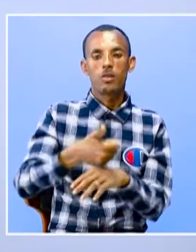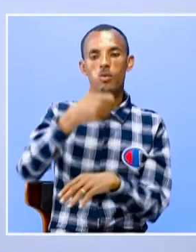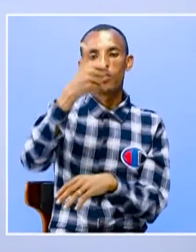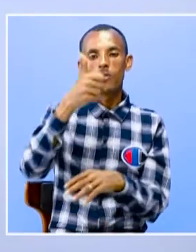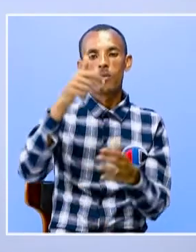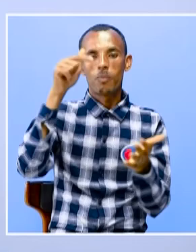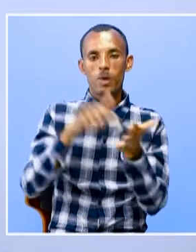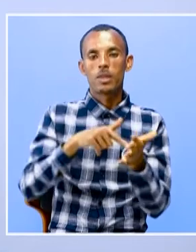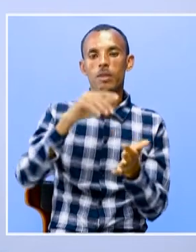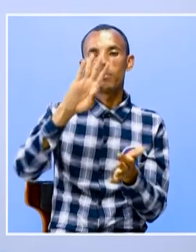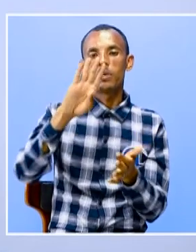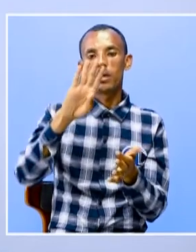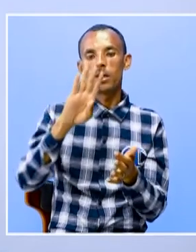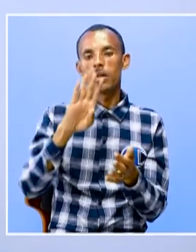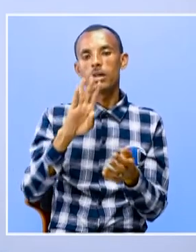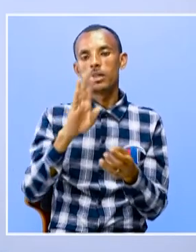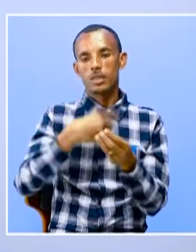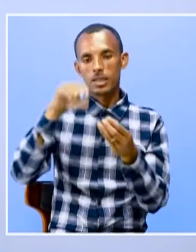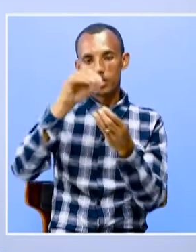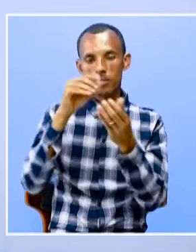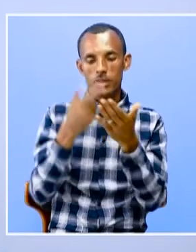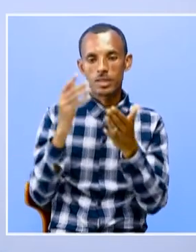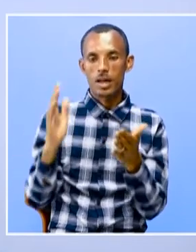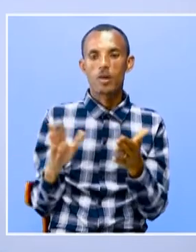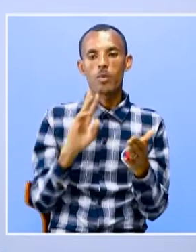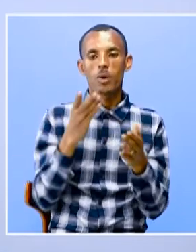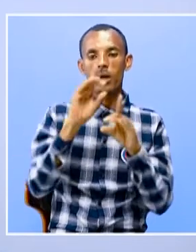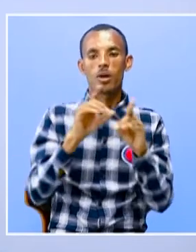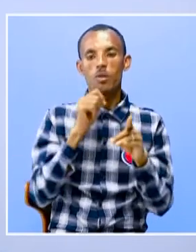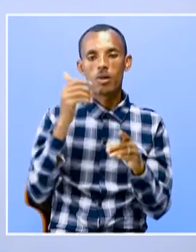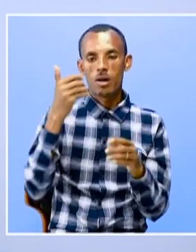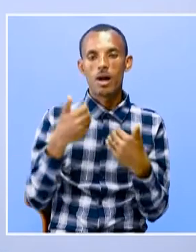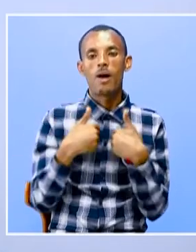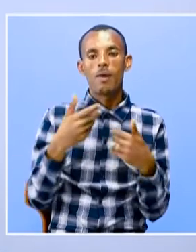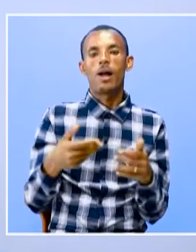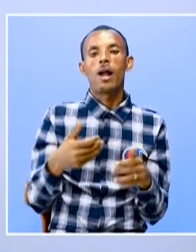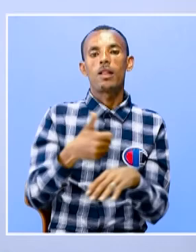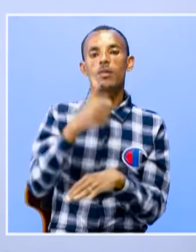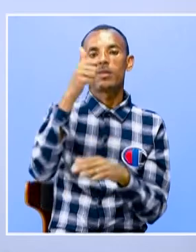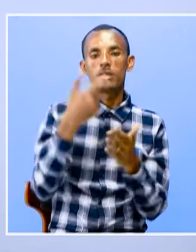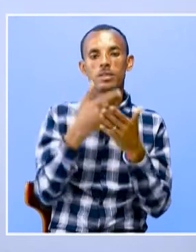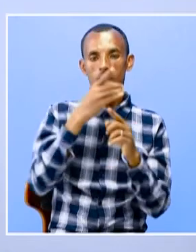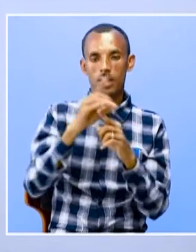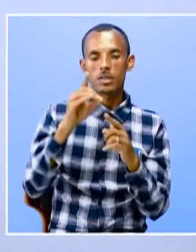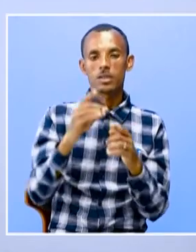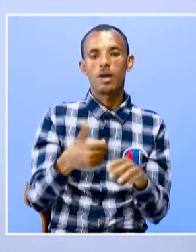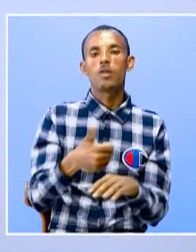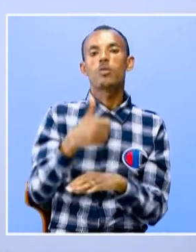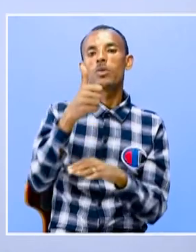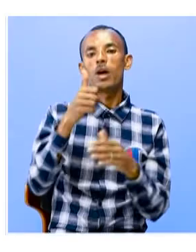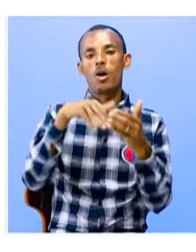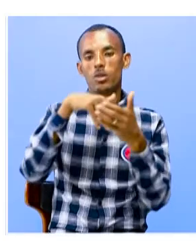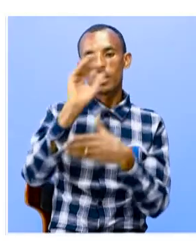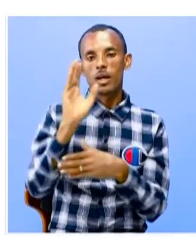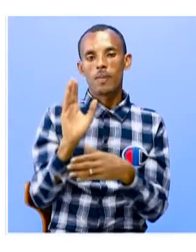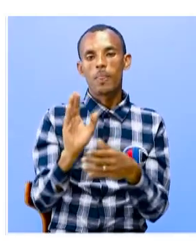point B to the extension of this side. Since we don't have an altitude in this direction, the altitude would be outside